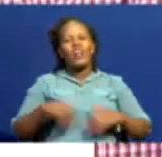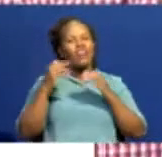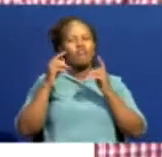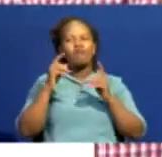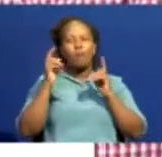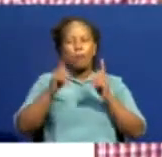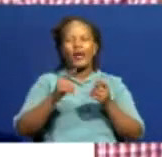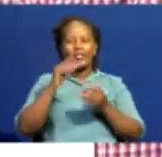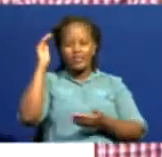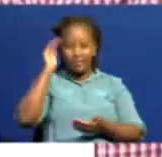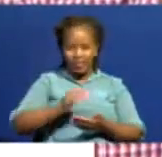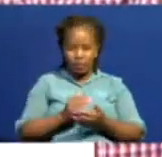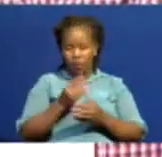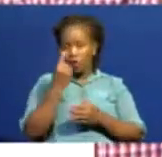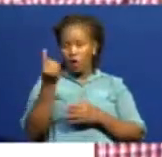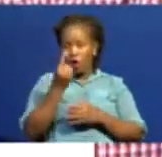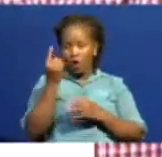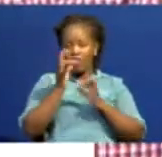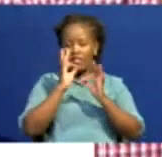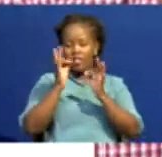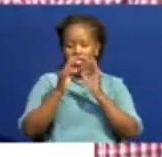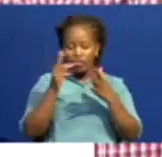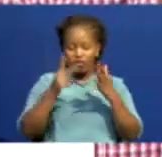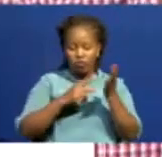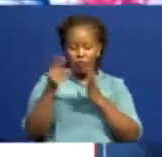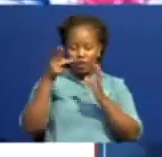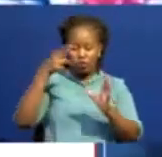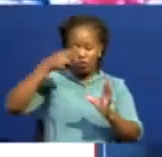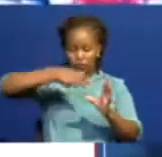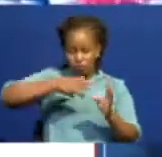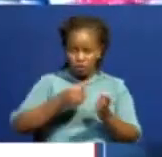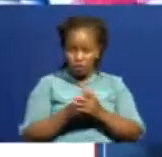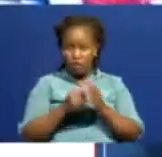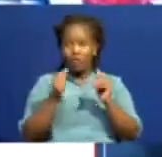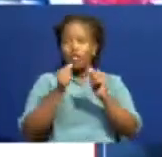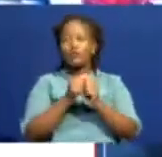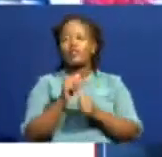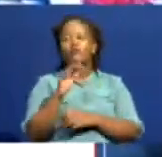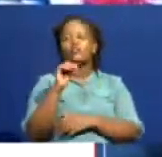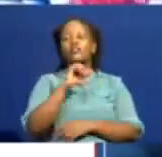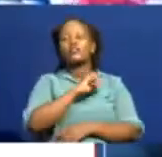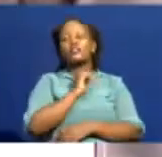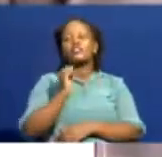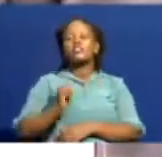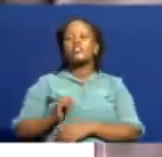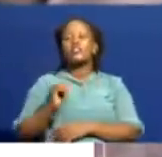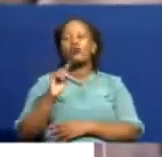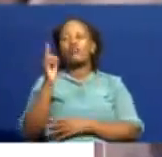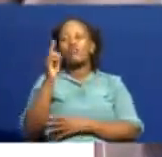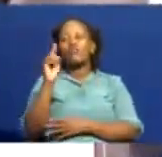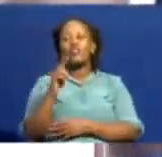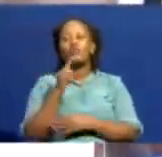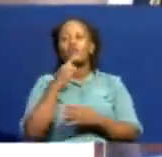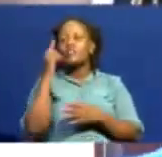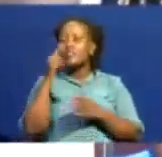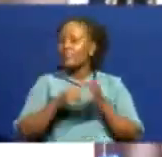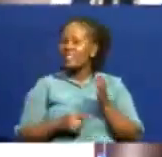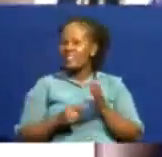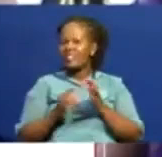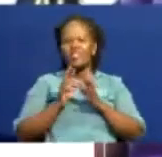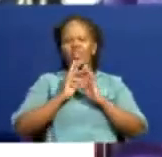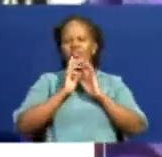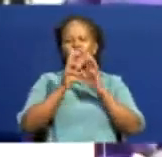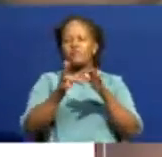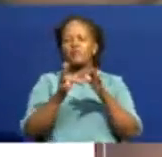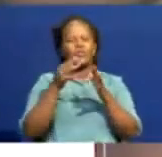cost of fuel is reduced. Wamalwa, together with Nairobi Senator Edwin Sifuna, said if the report does not resonate with the public view of